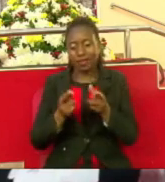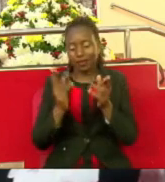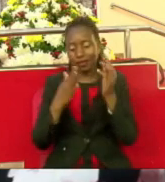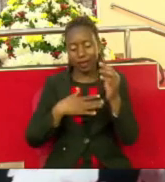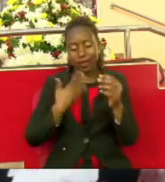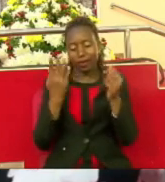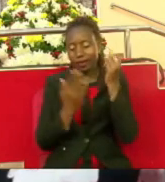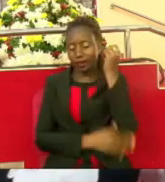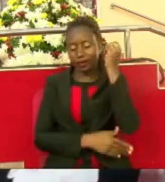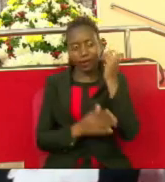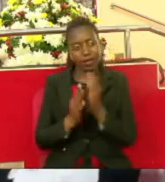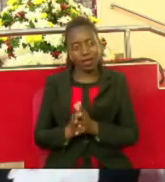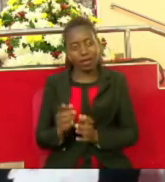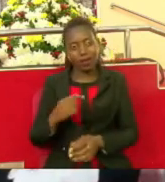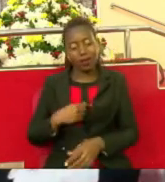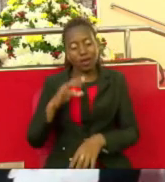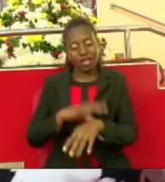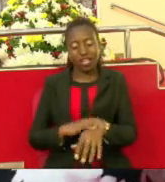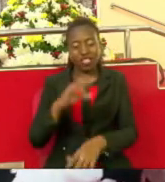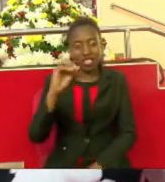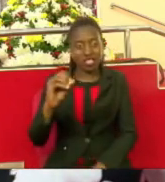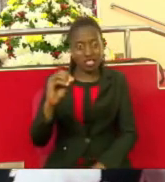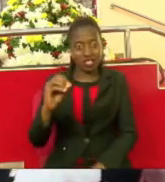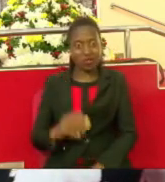That I would get a 0 out of 50